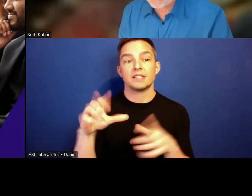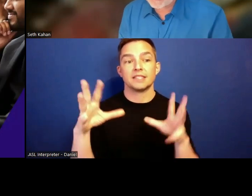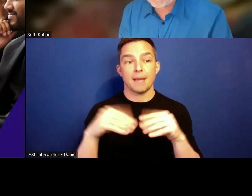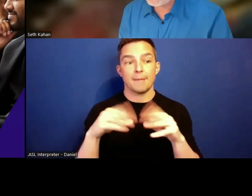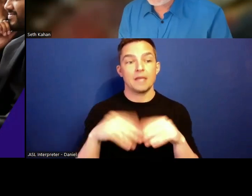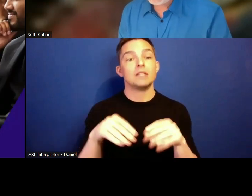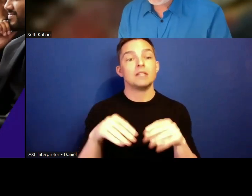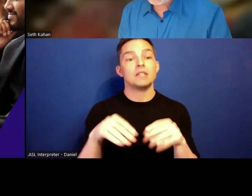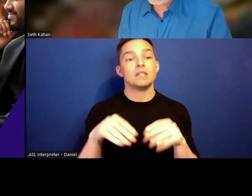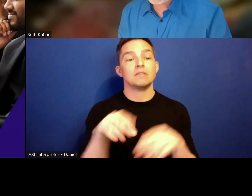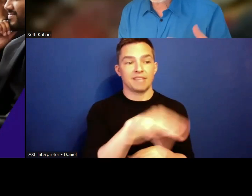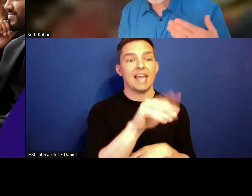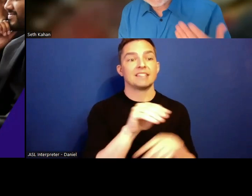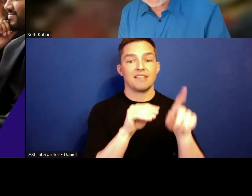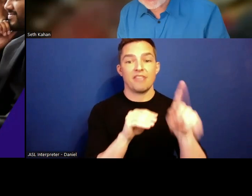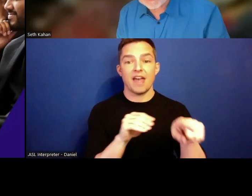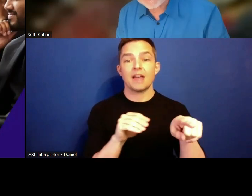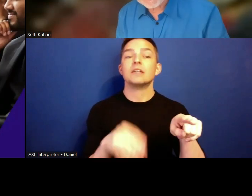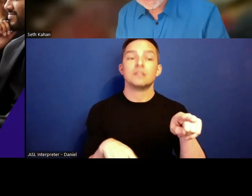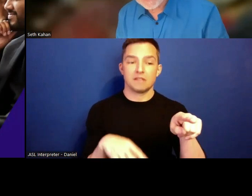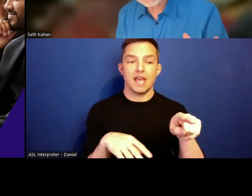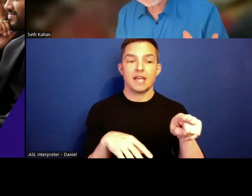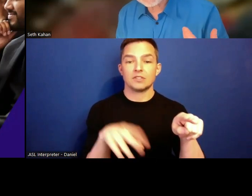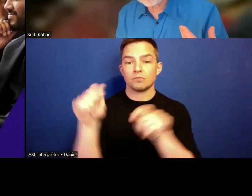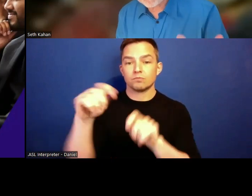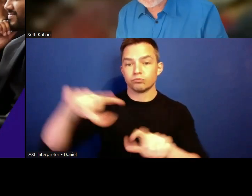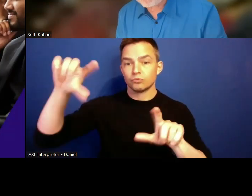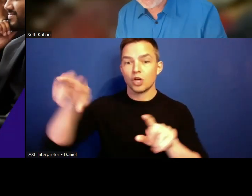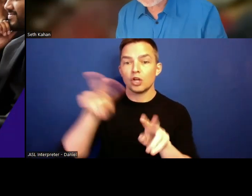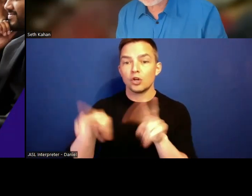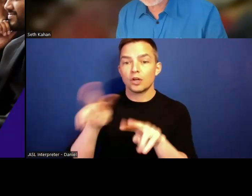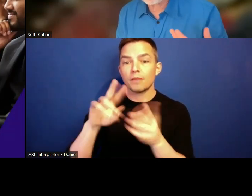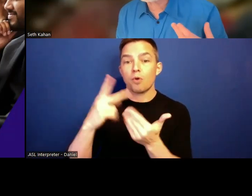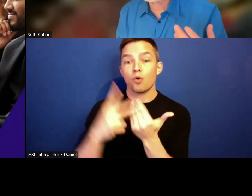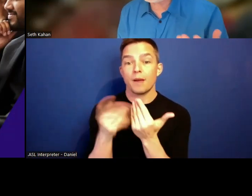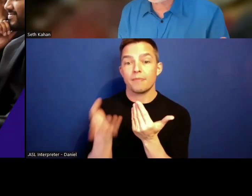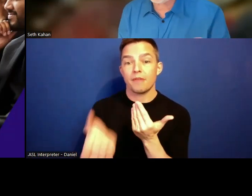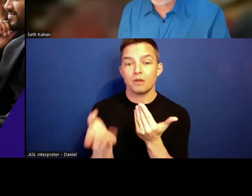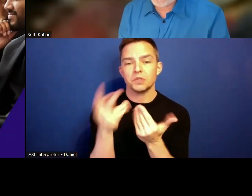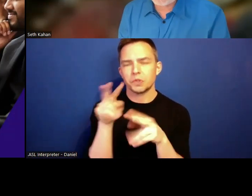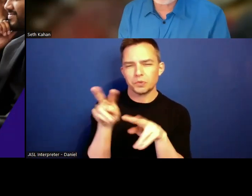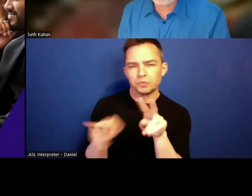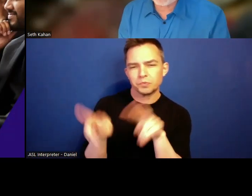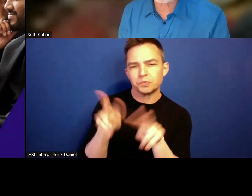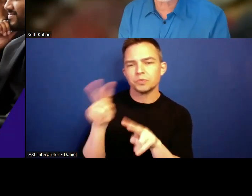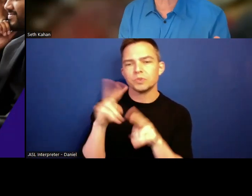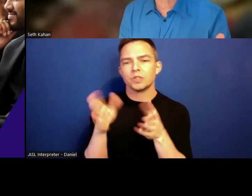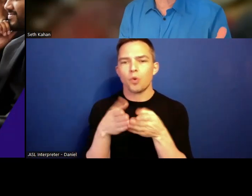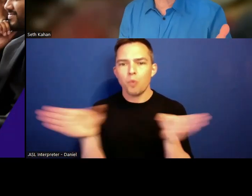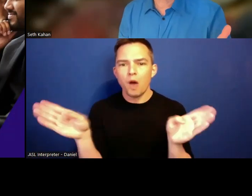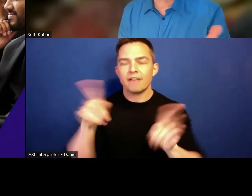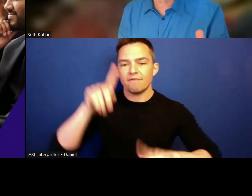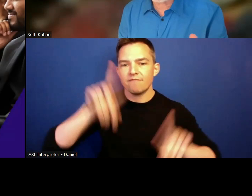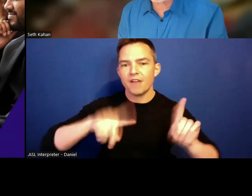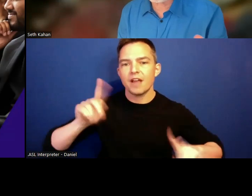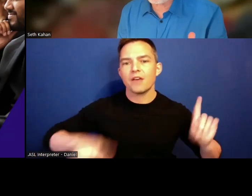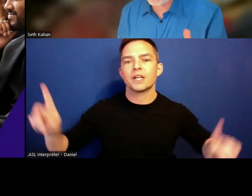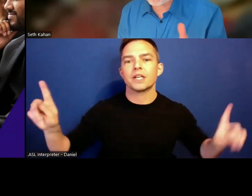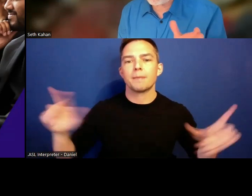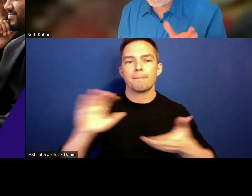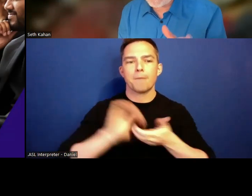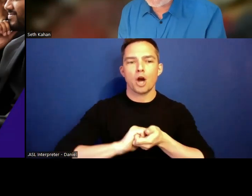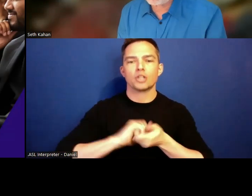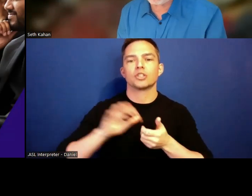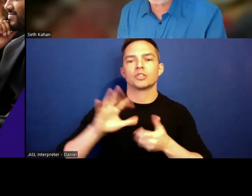the QR code and take a look at the program so that you can see the wide and varied partners